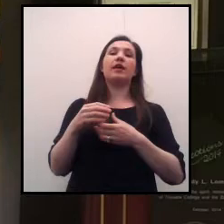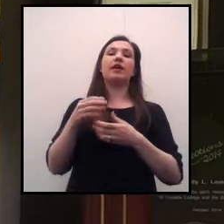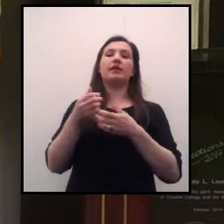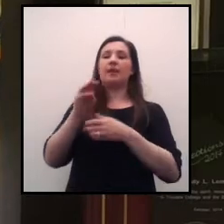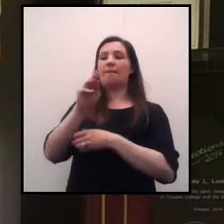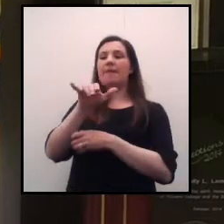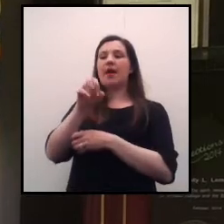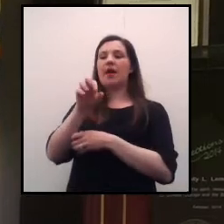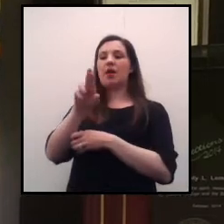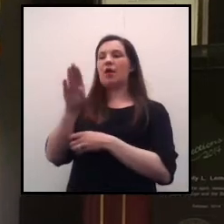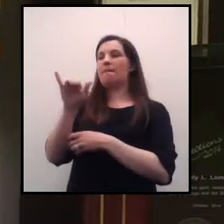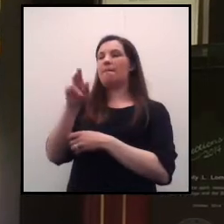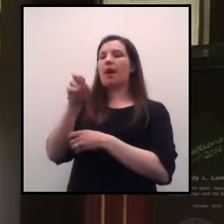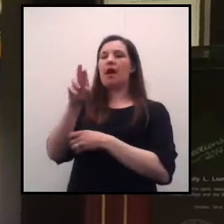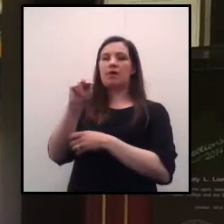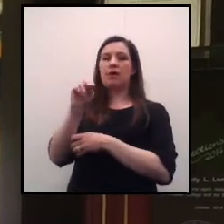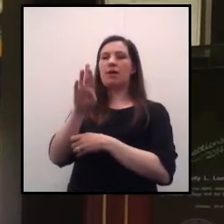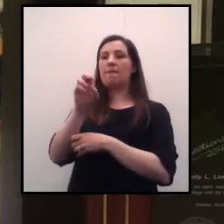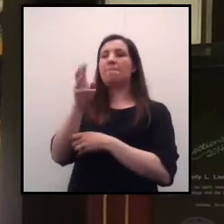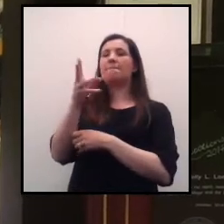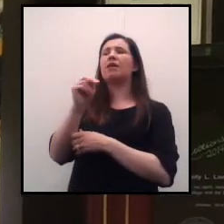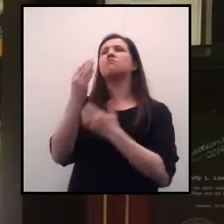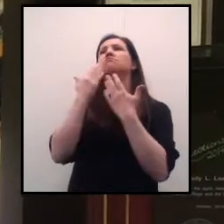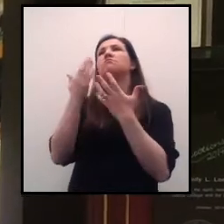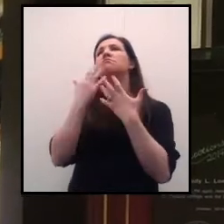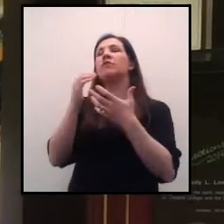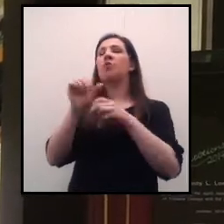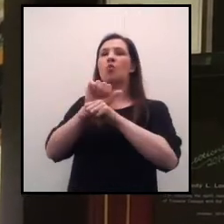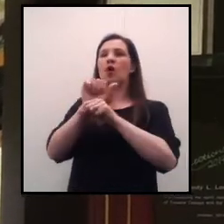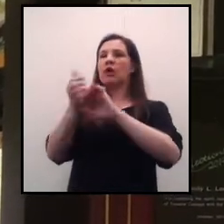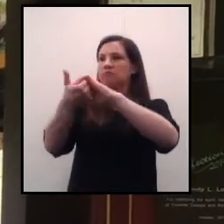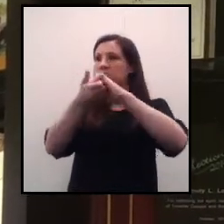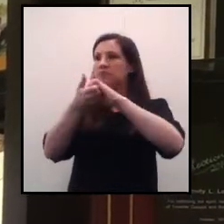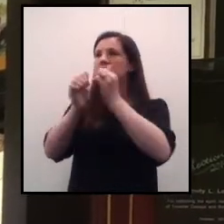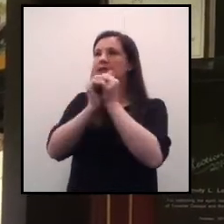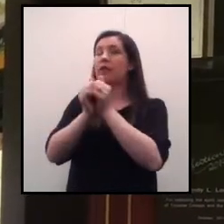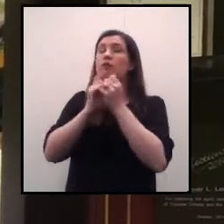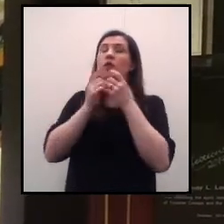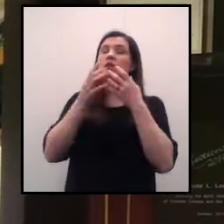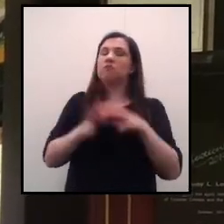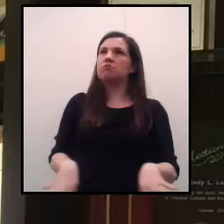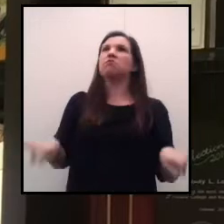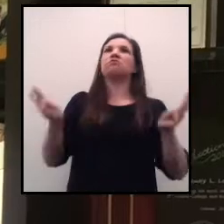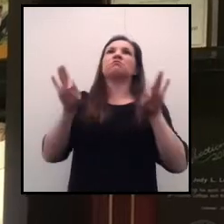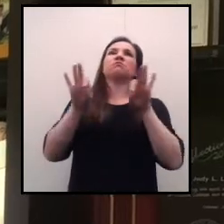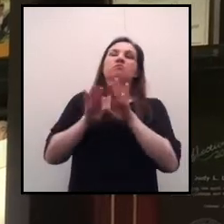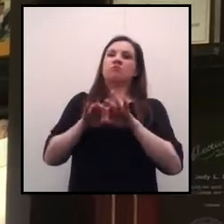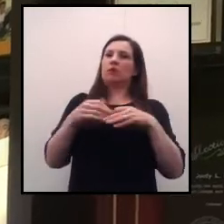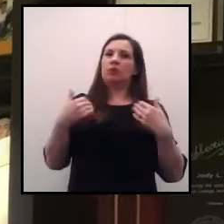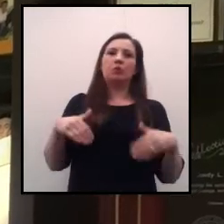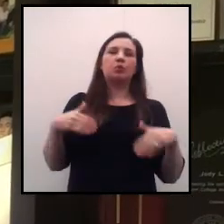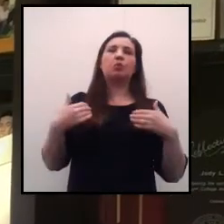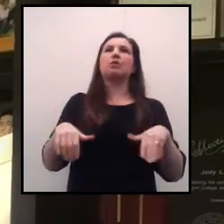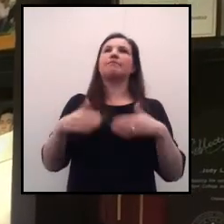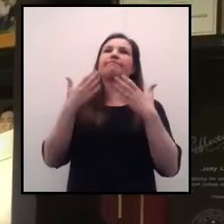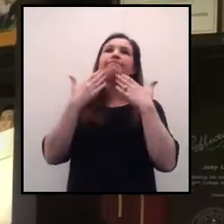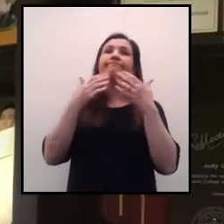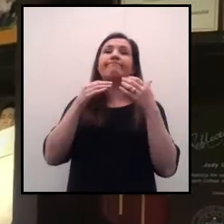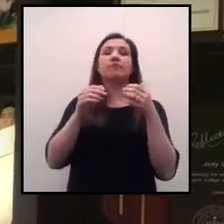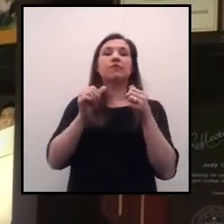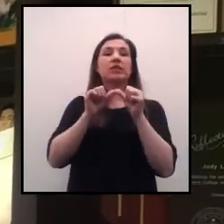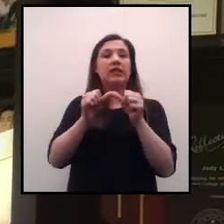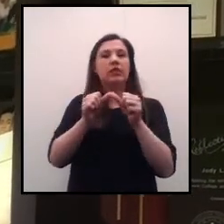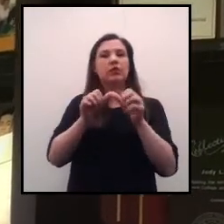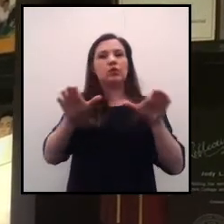you for working together for something that's really critically important. Let's keep staying together. Let's keep doing things